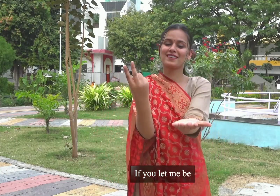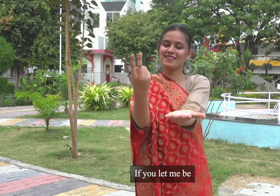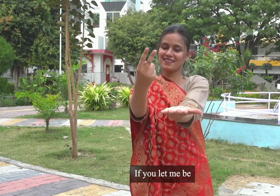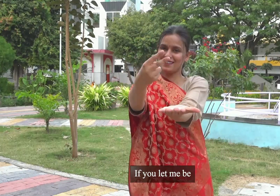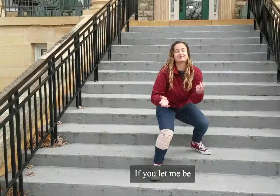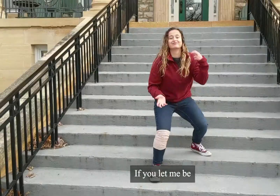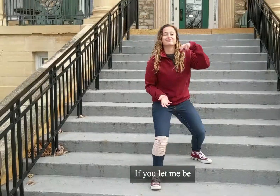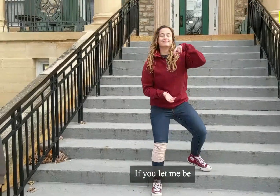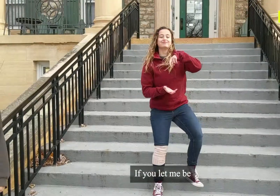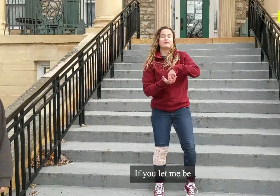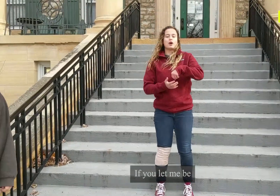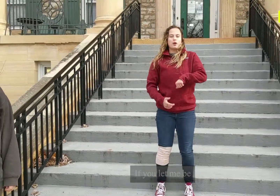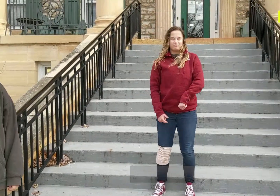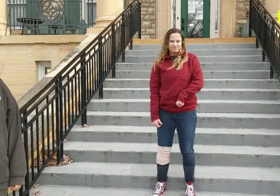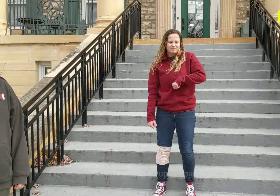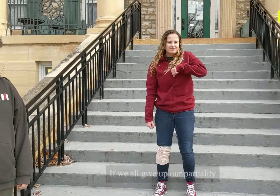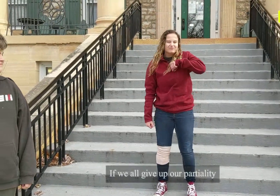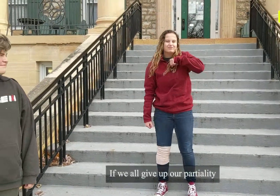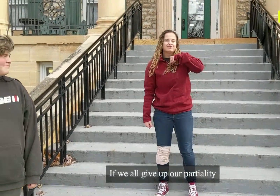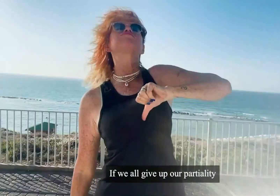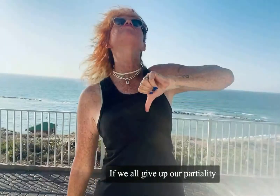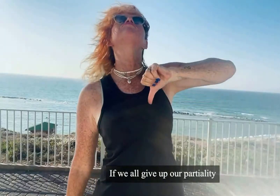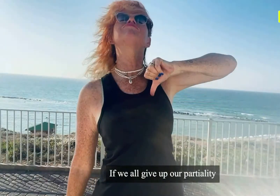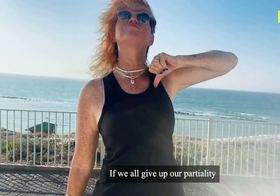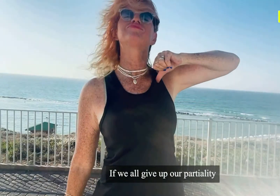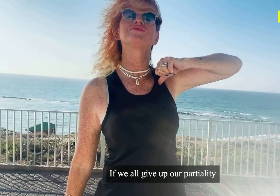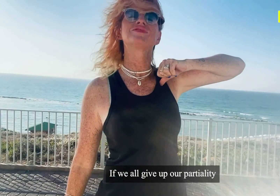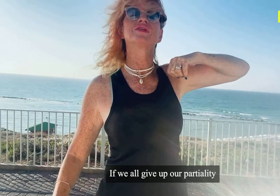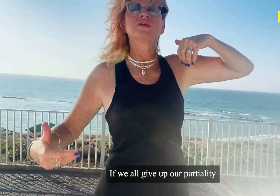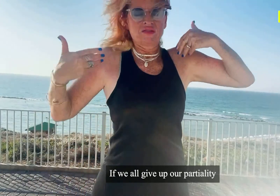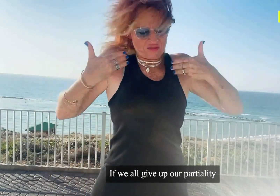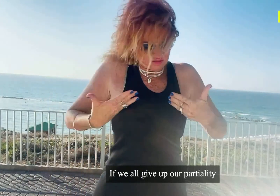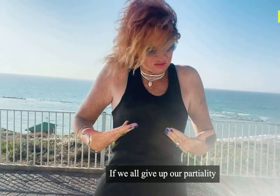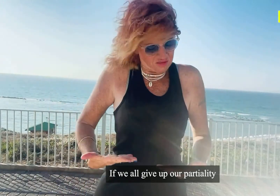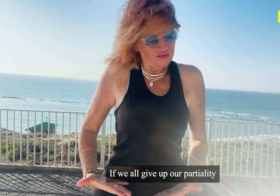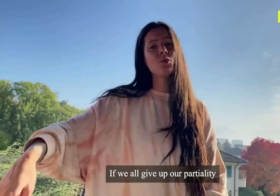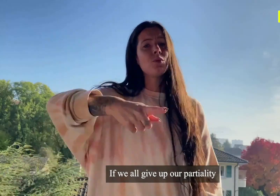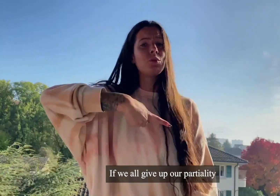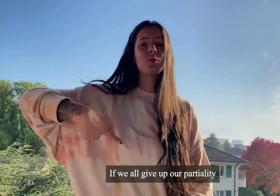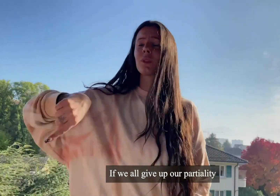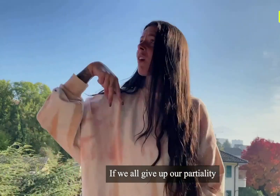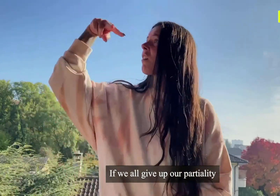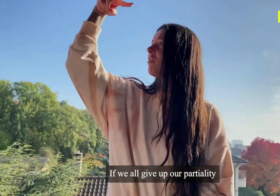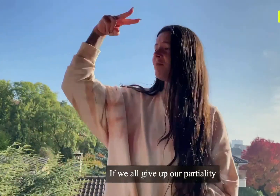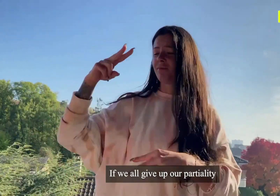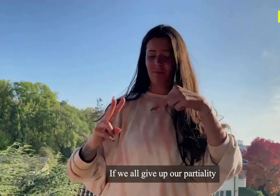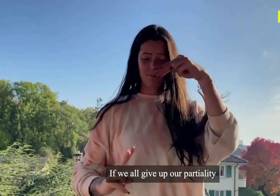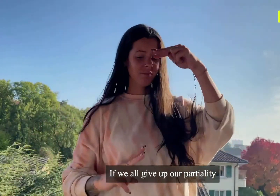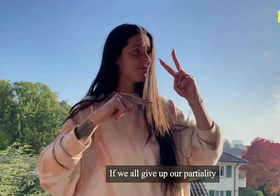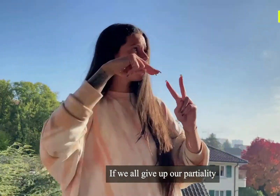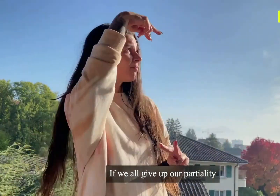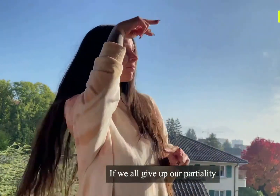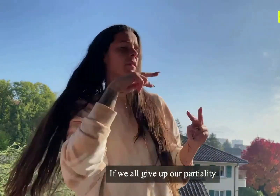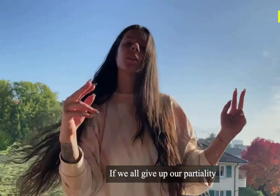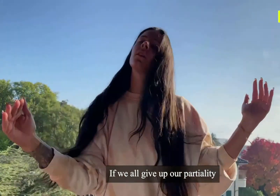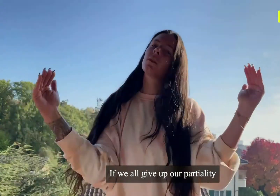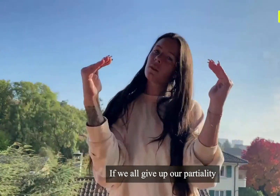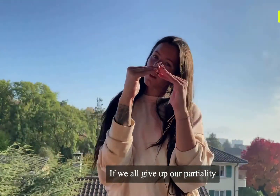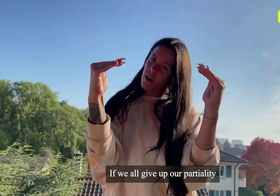if you let me be, if we all give up our